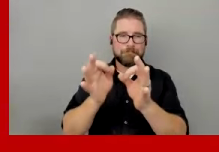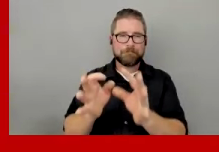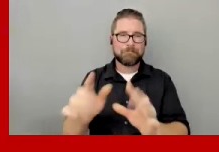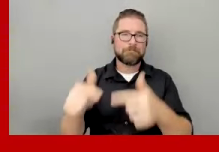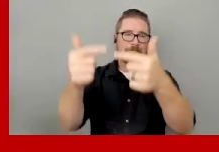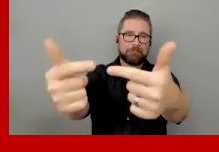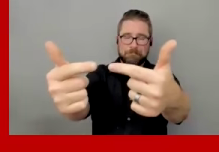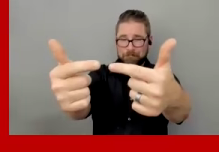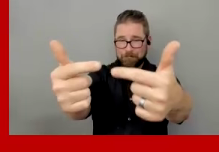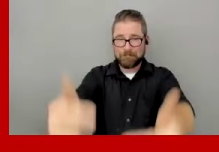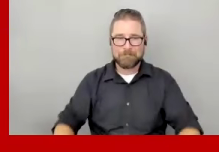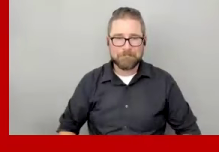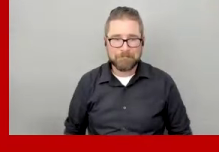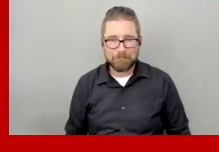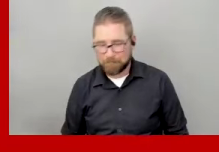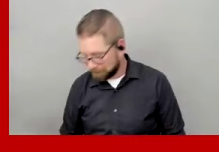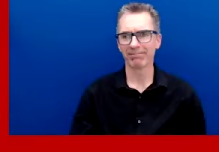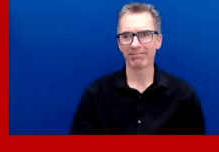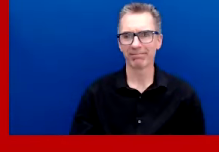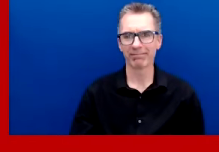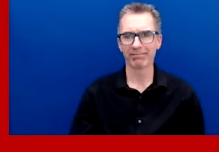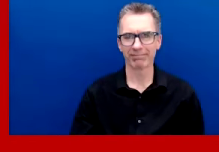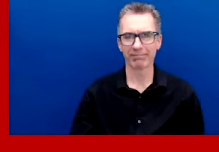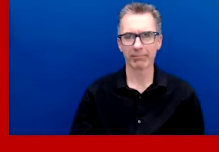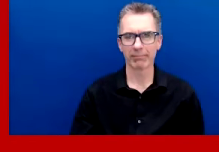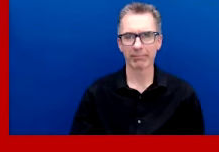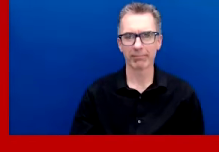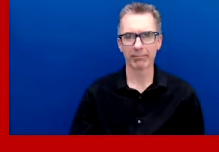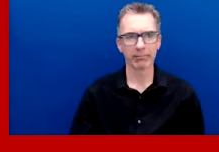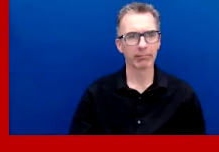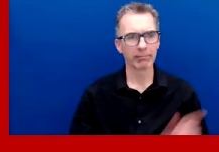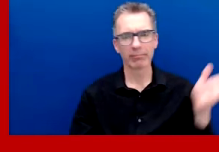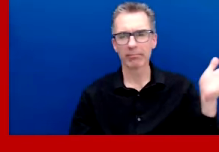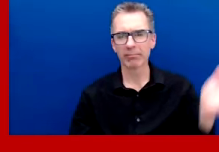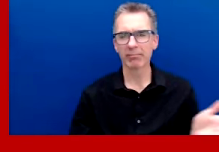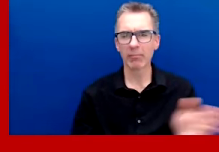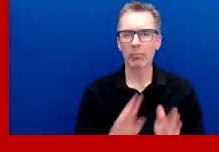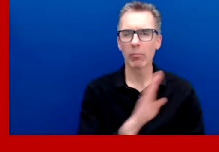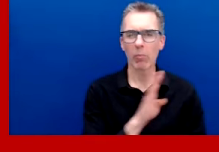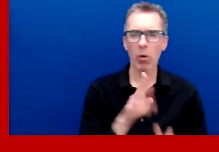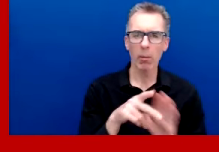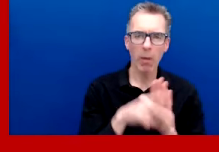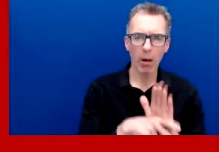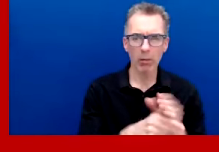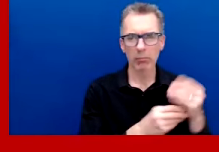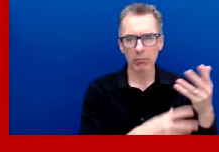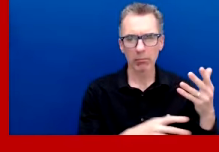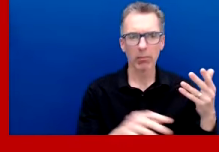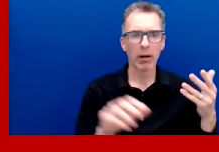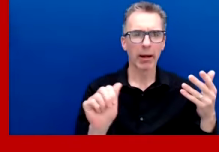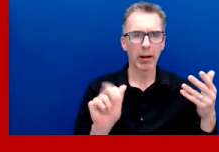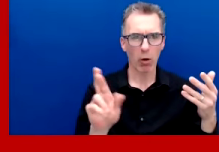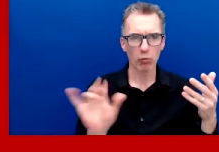And so this is a list of our related board policies and ARs as well.